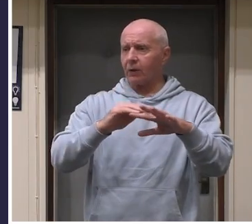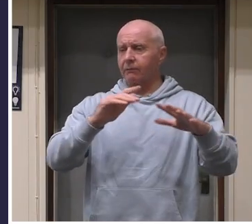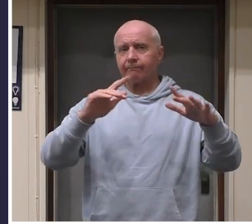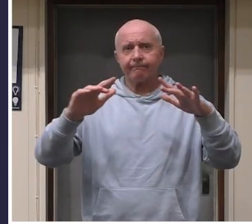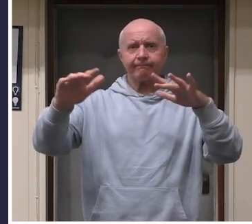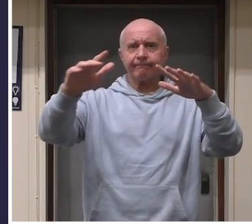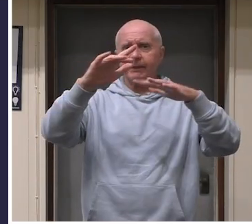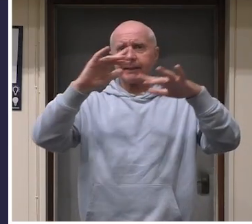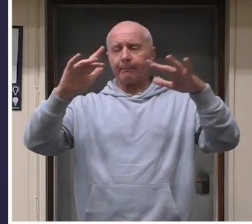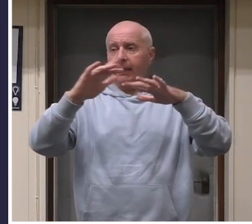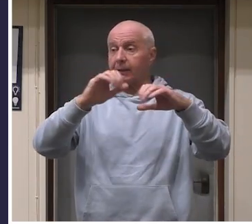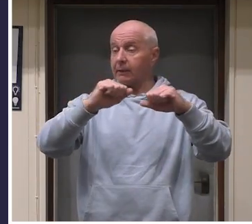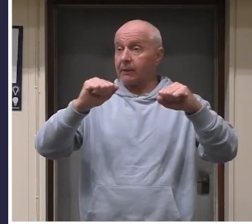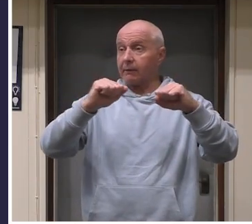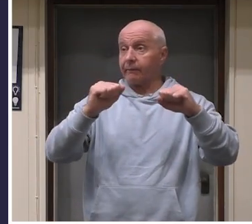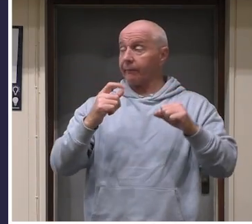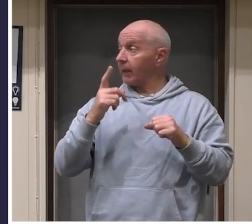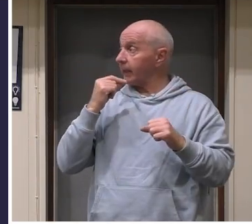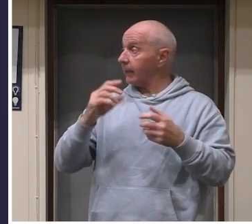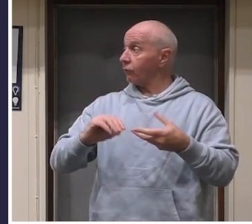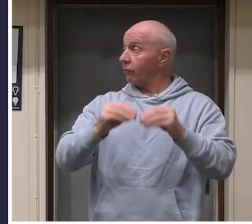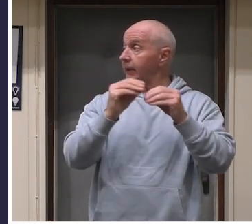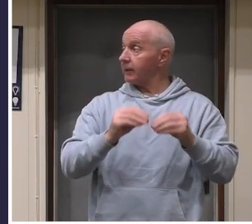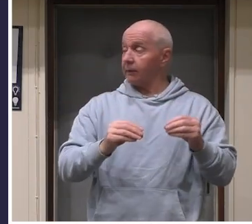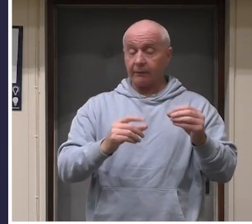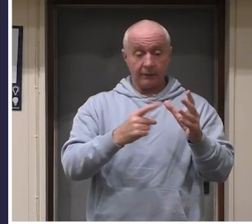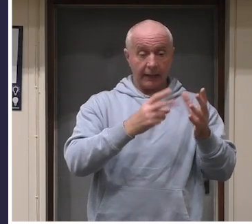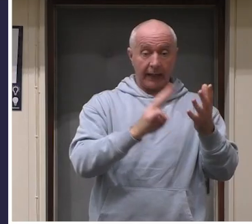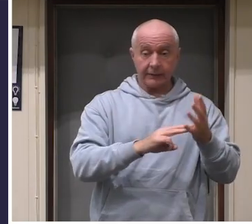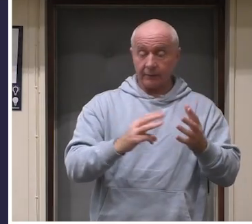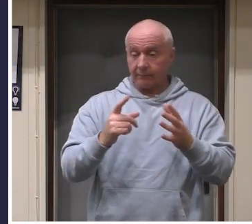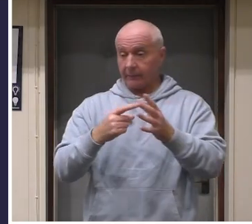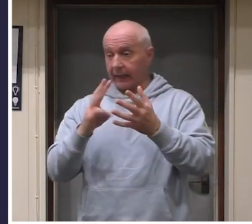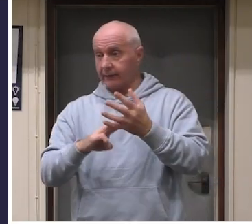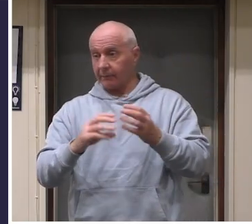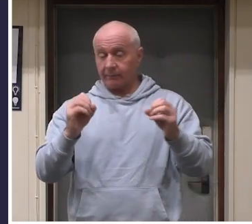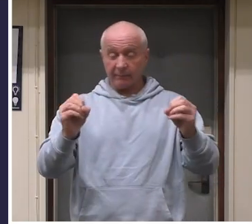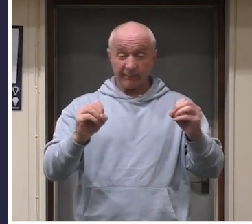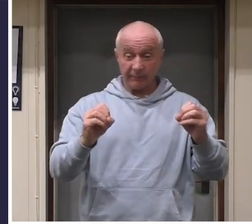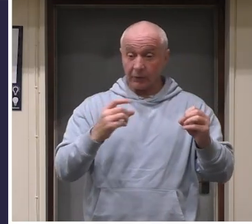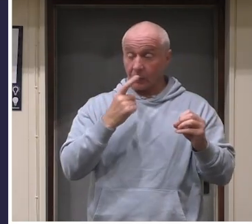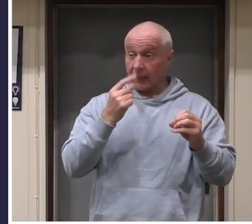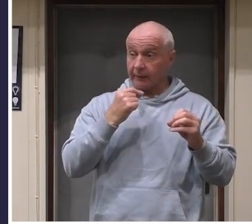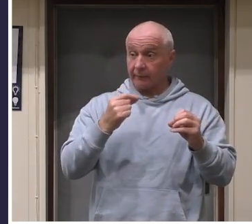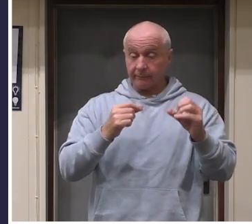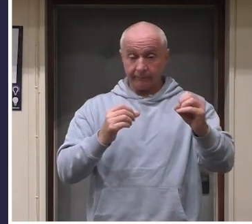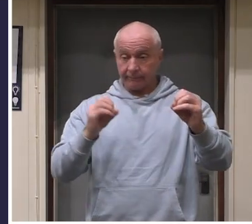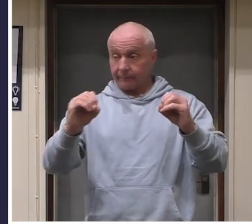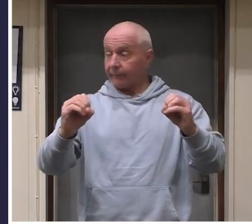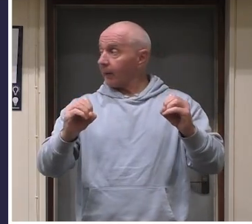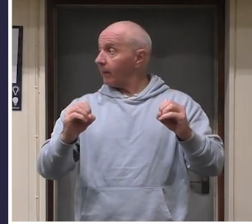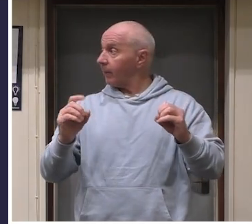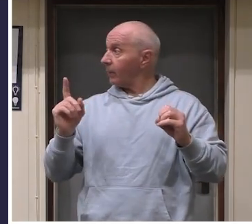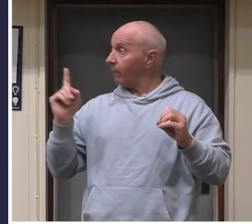this. Because yes, you can create superpositions of atoms. People have shown this, of small molecules. You can do this. But